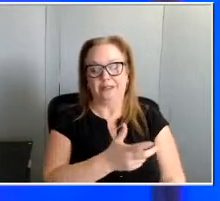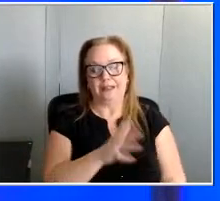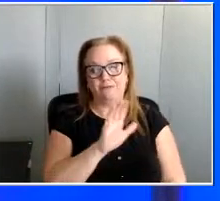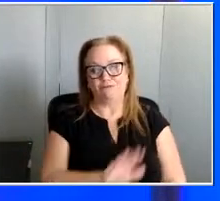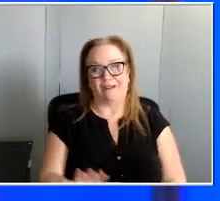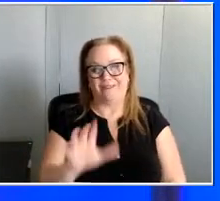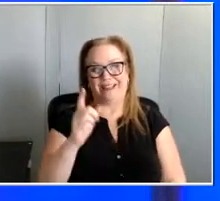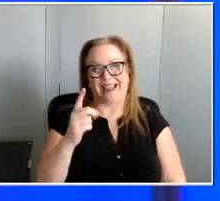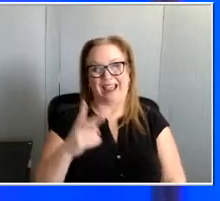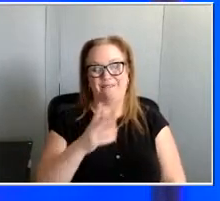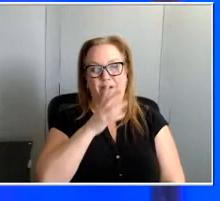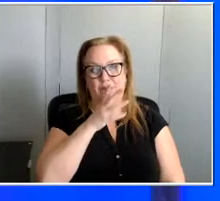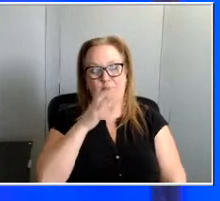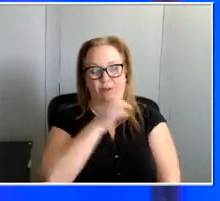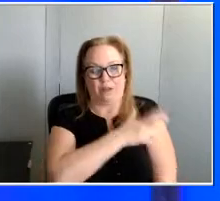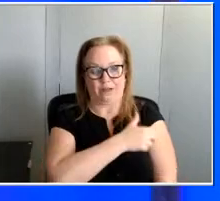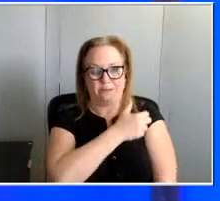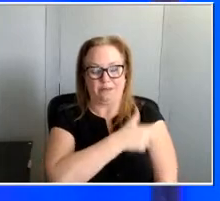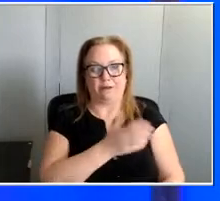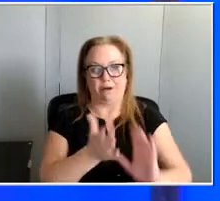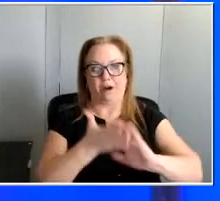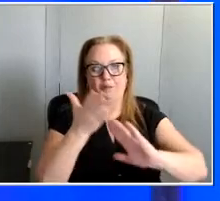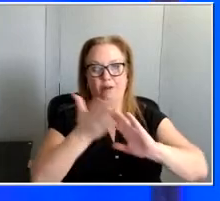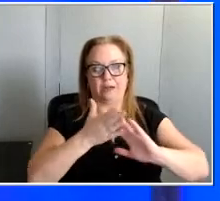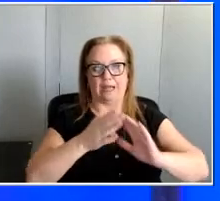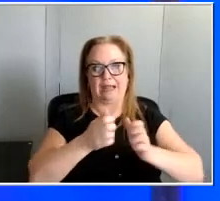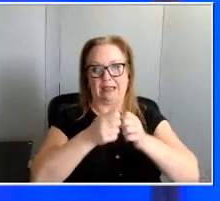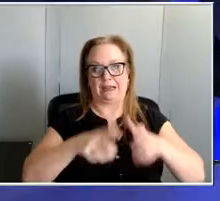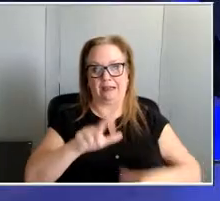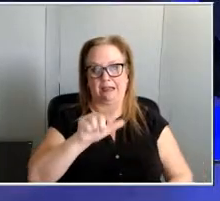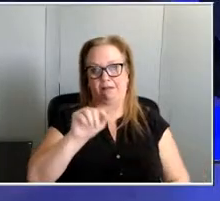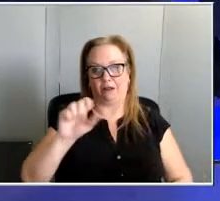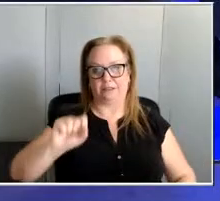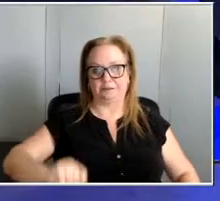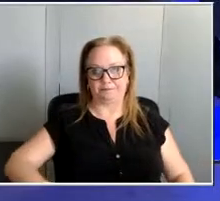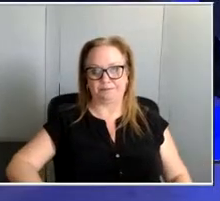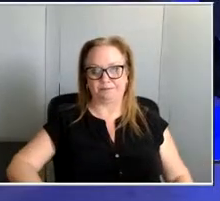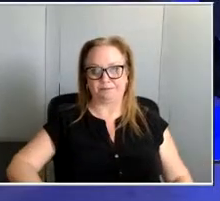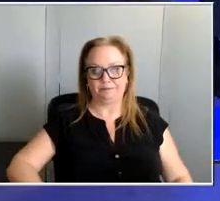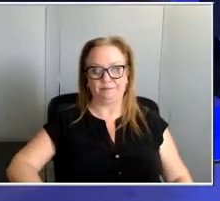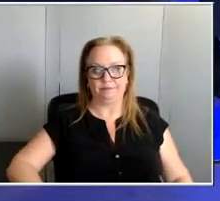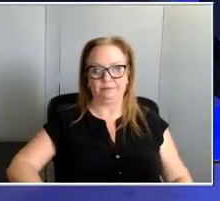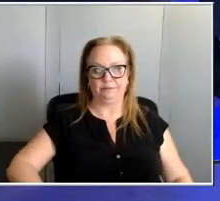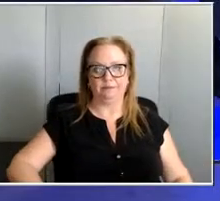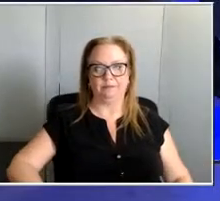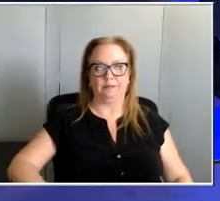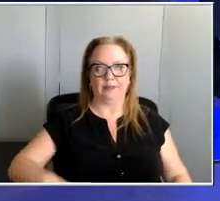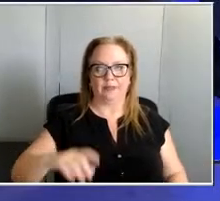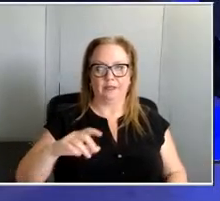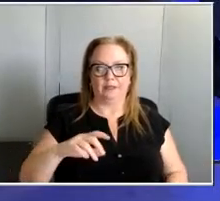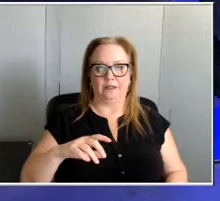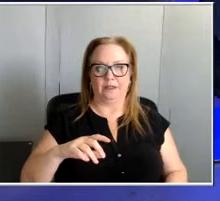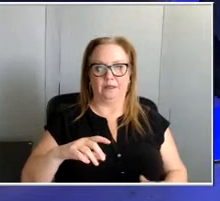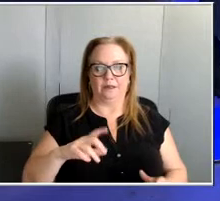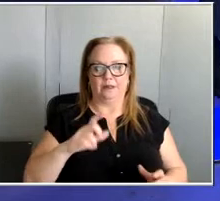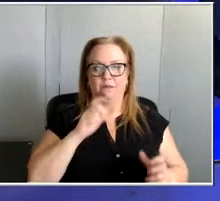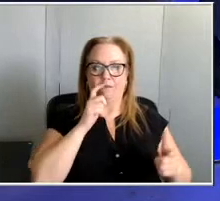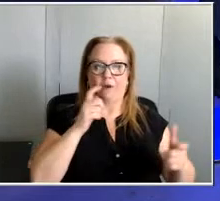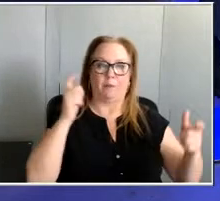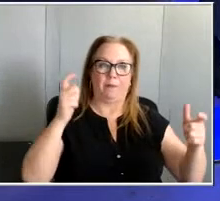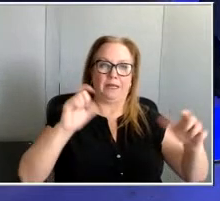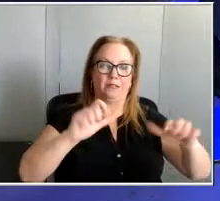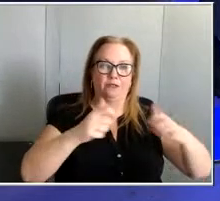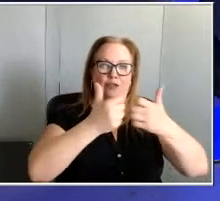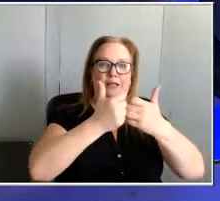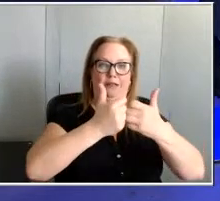of our rural hospitals are operating at a loss today. Yeah, which is not going to be sustainable in the long run, and one of our biggest challenges. So I love that